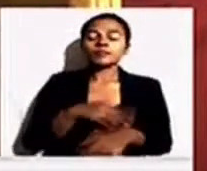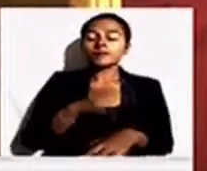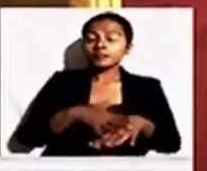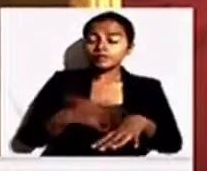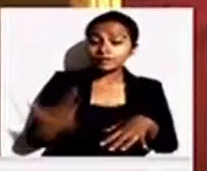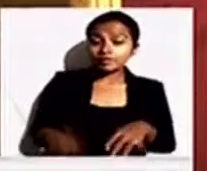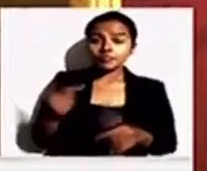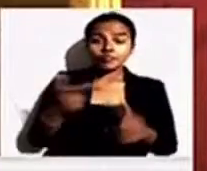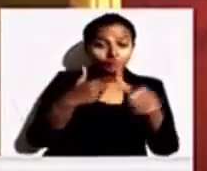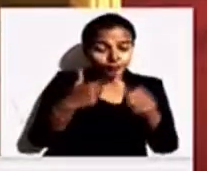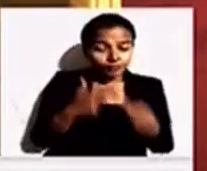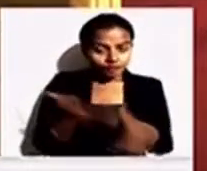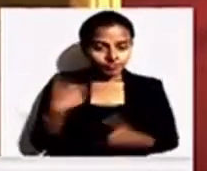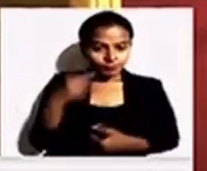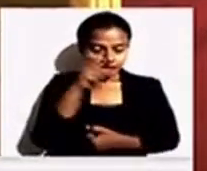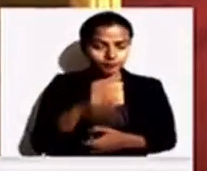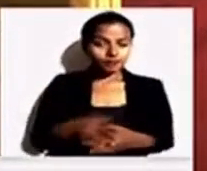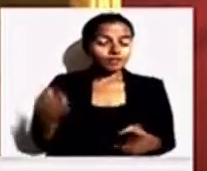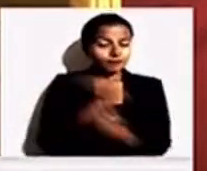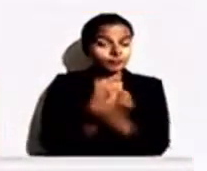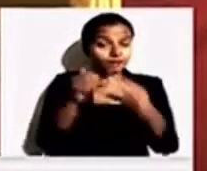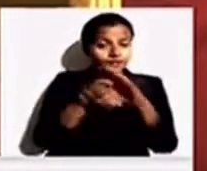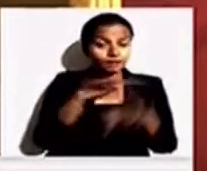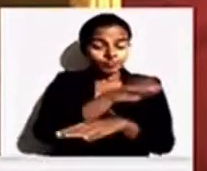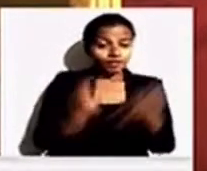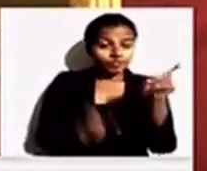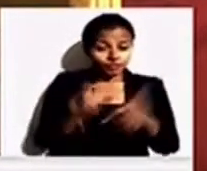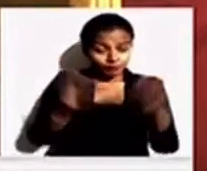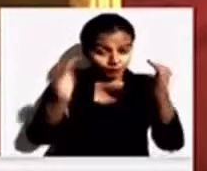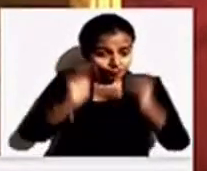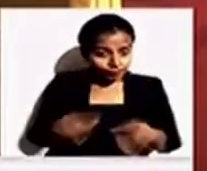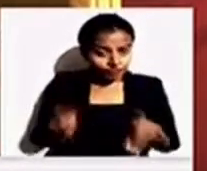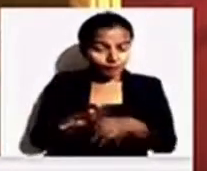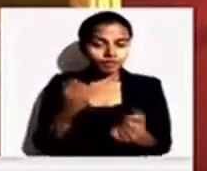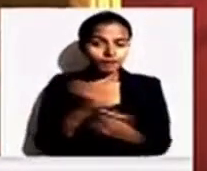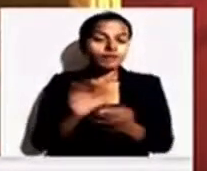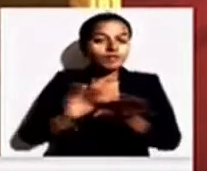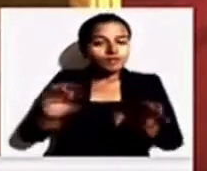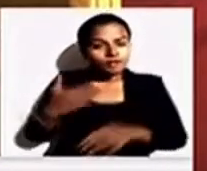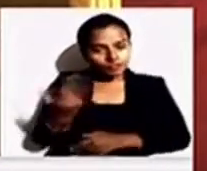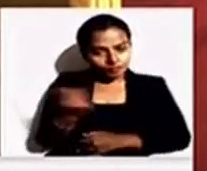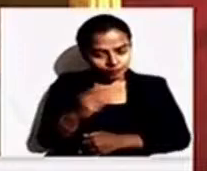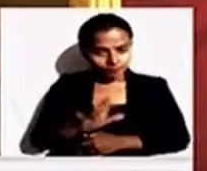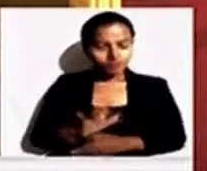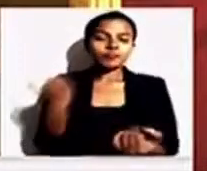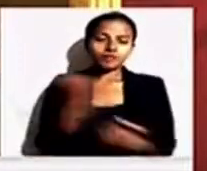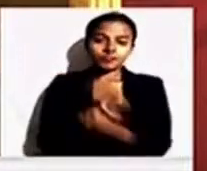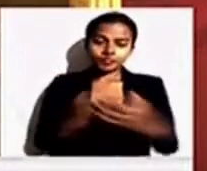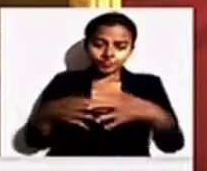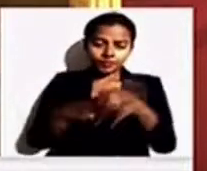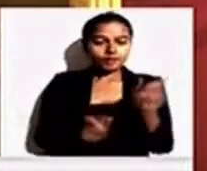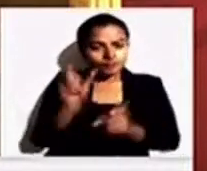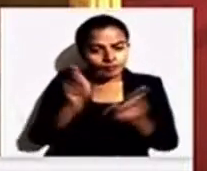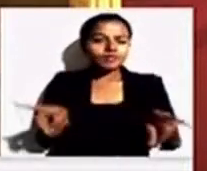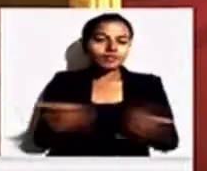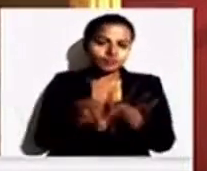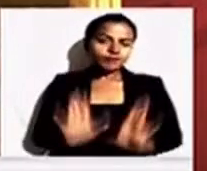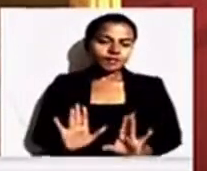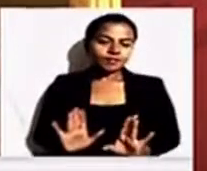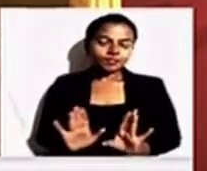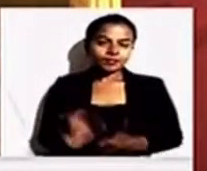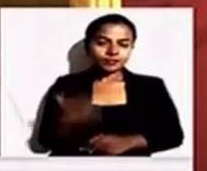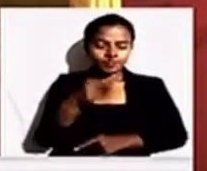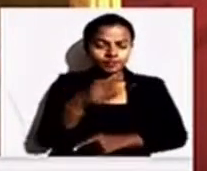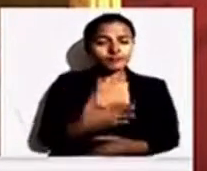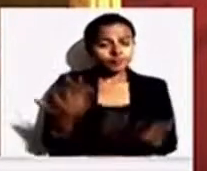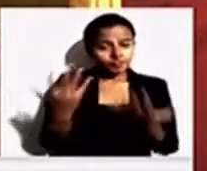in prisons and to ensure the welfare of prisoners. There is a saying that prisoners are human beings. Therefore, the relevant stakeholders must provide